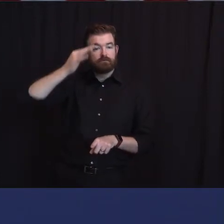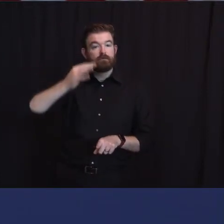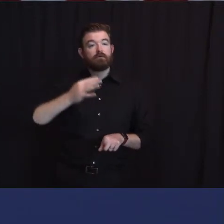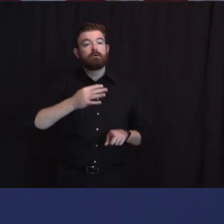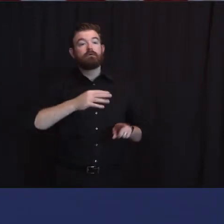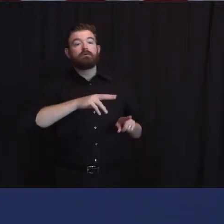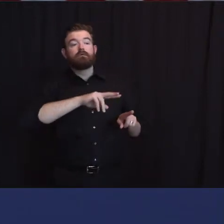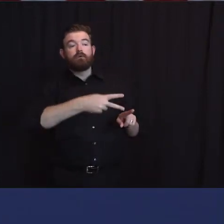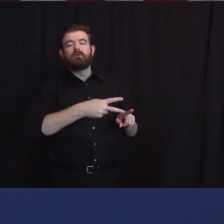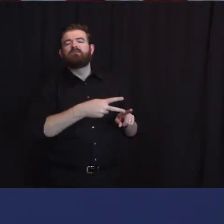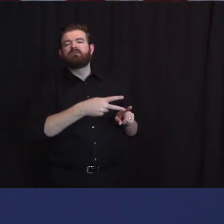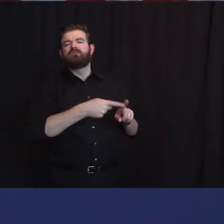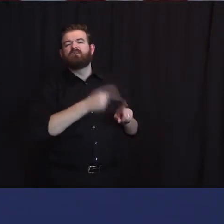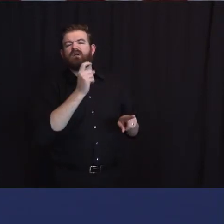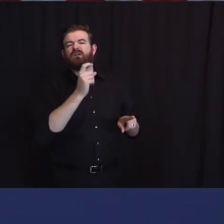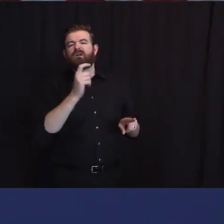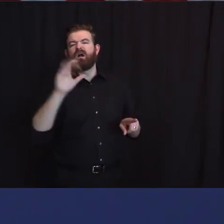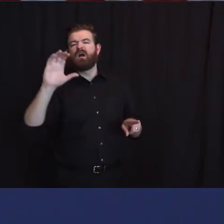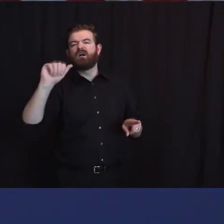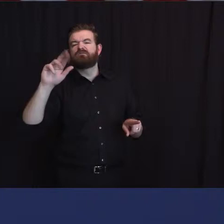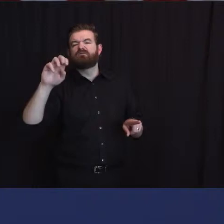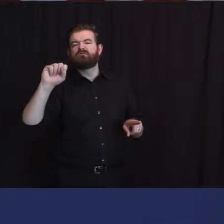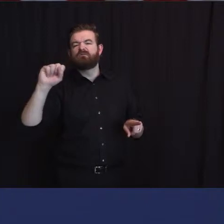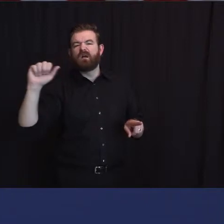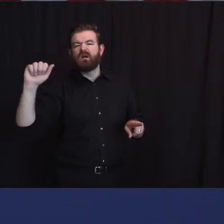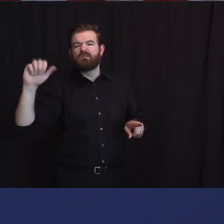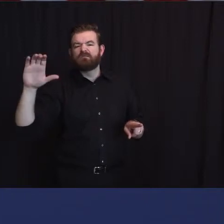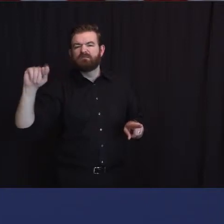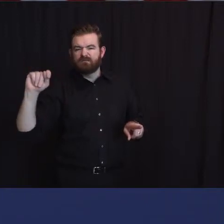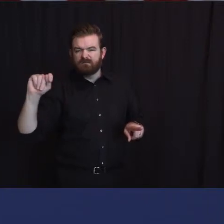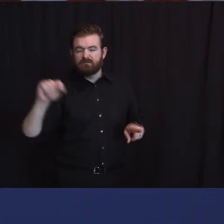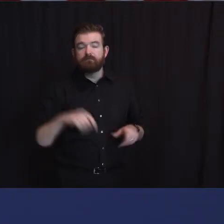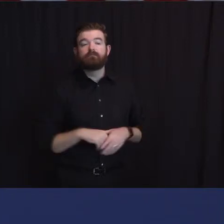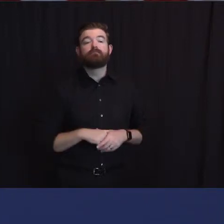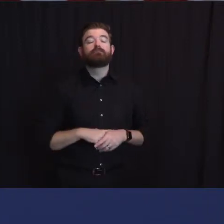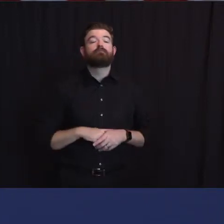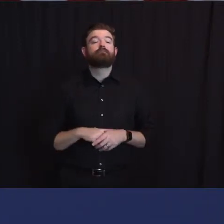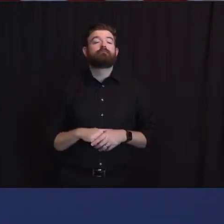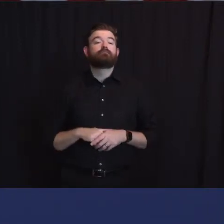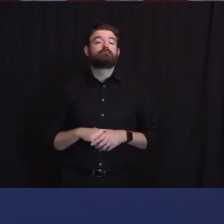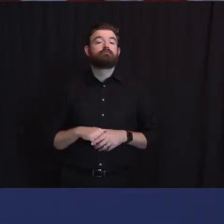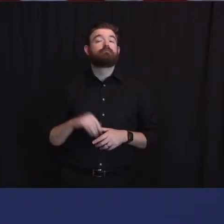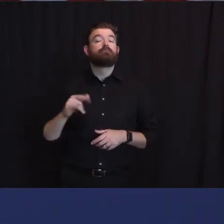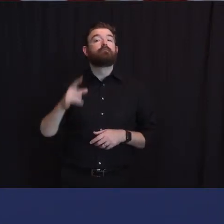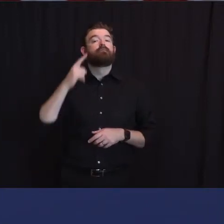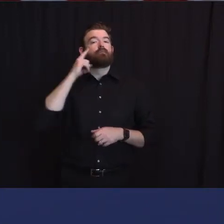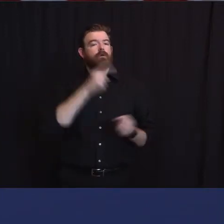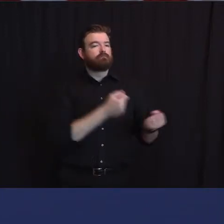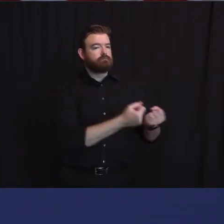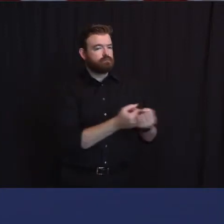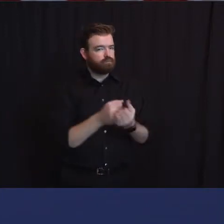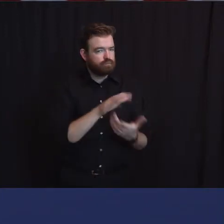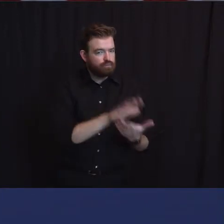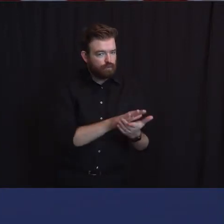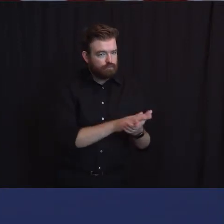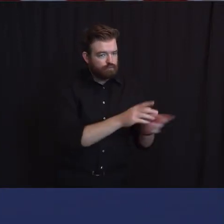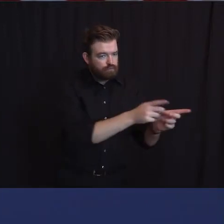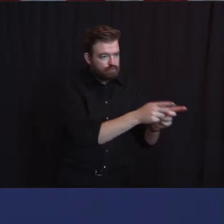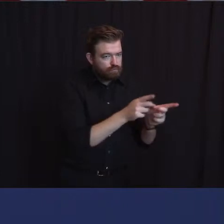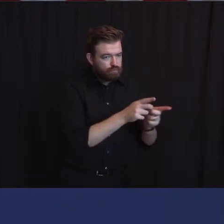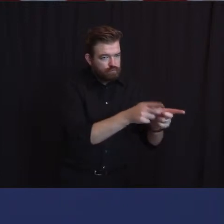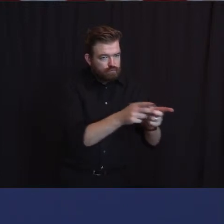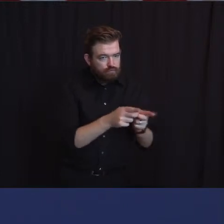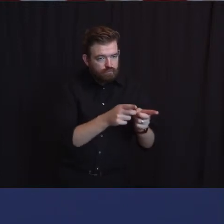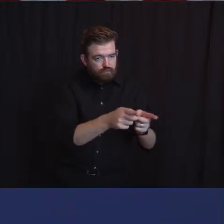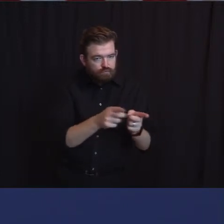CARISA Act. ESSER funds are designed to support school districts in preparing for and responding to the